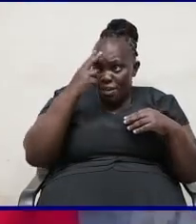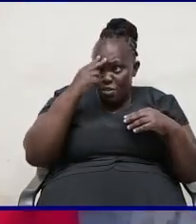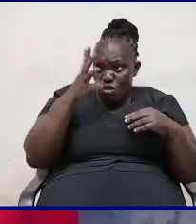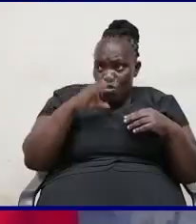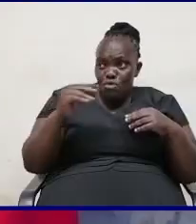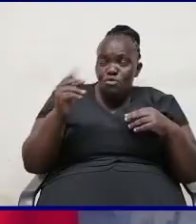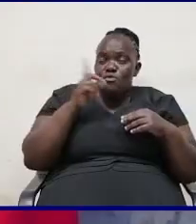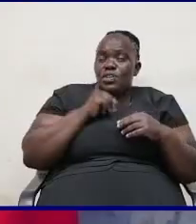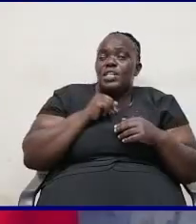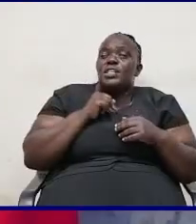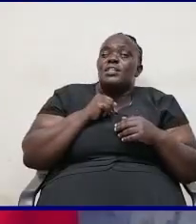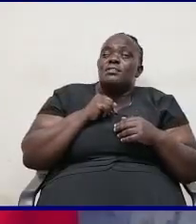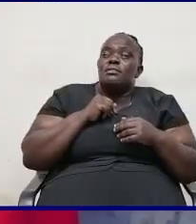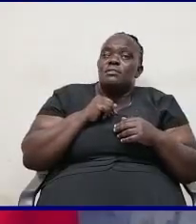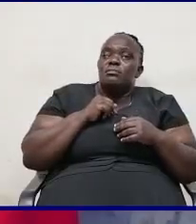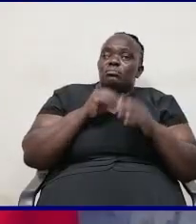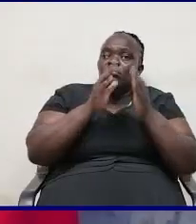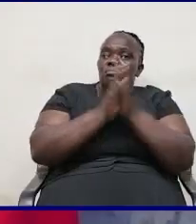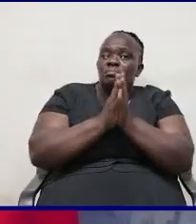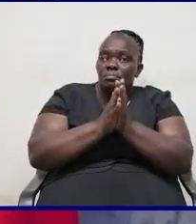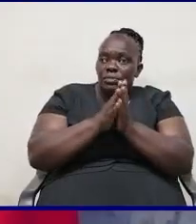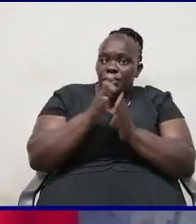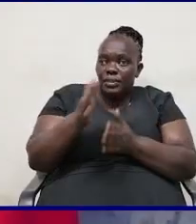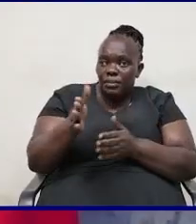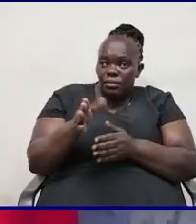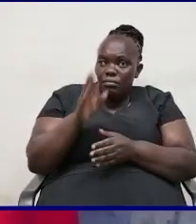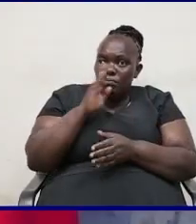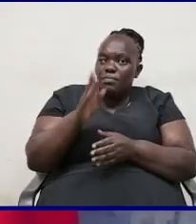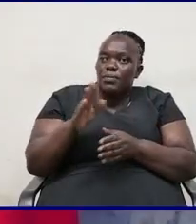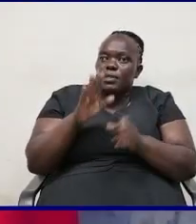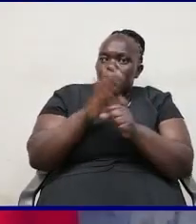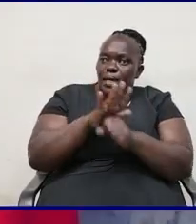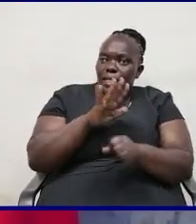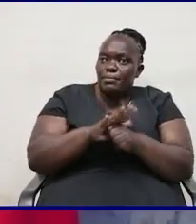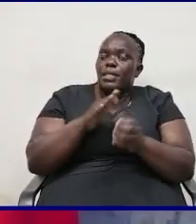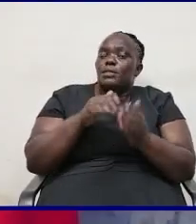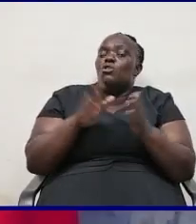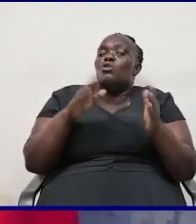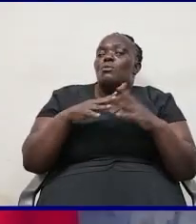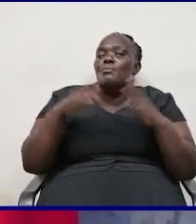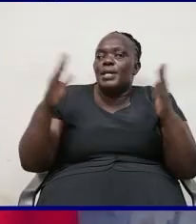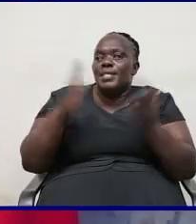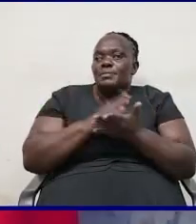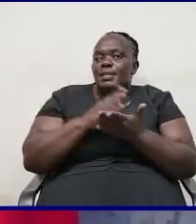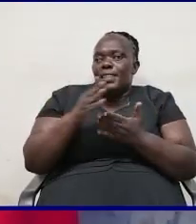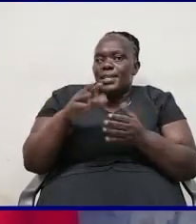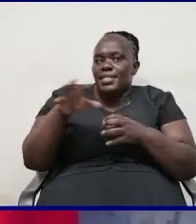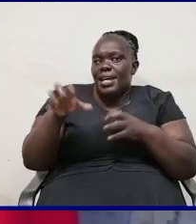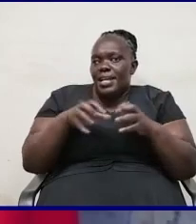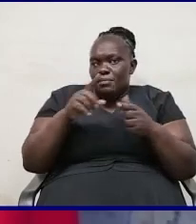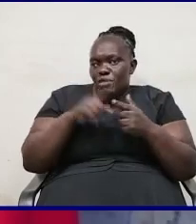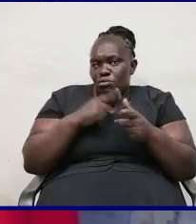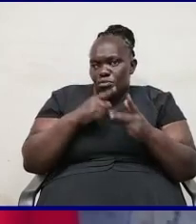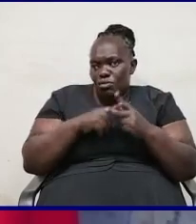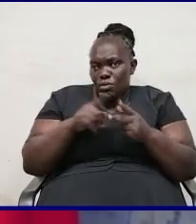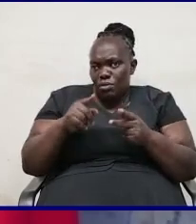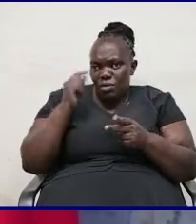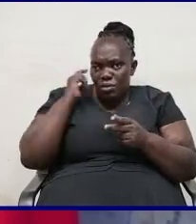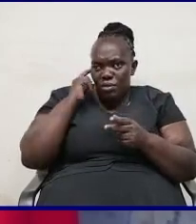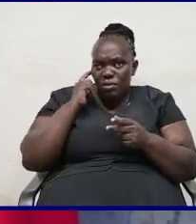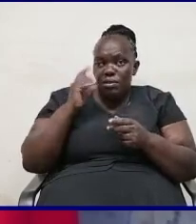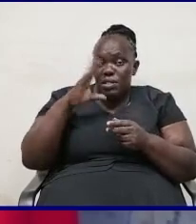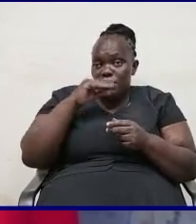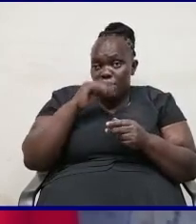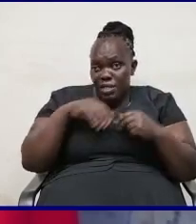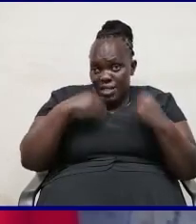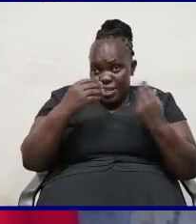going to have conservancies and therefore there will be much more bigger space for these animals to be able to roam. But